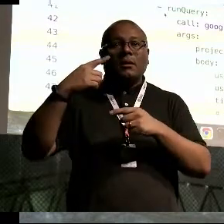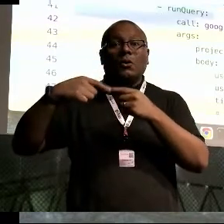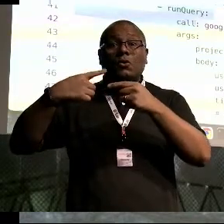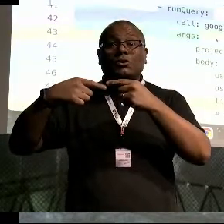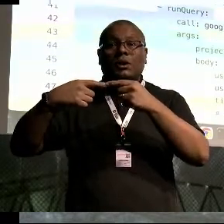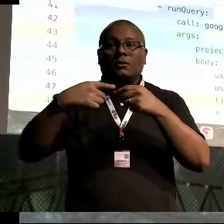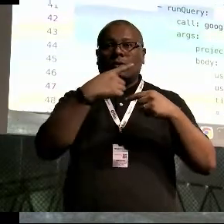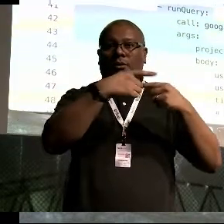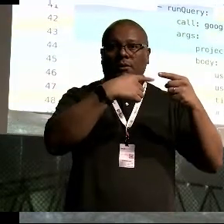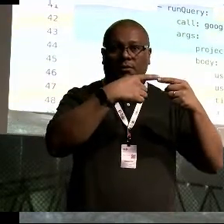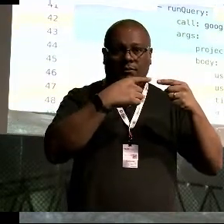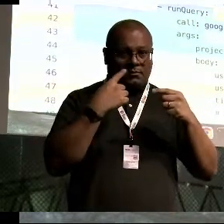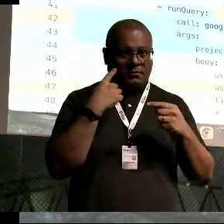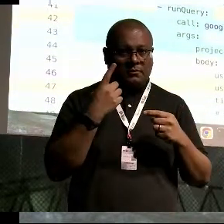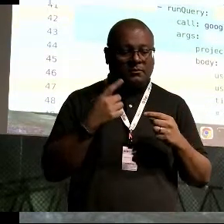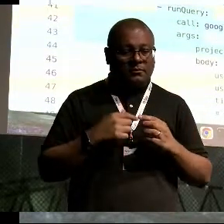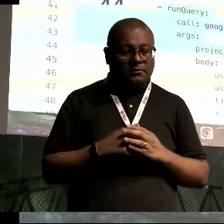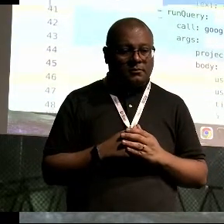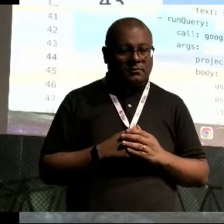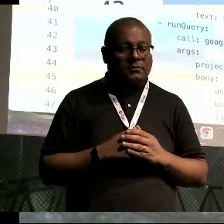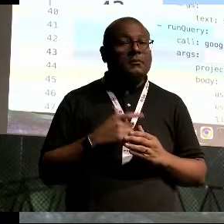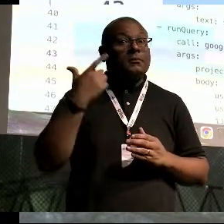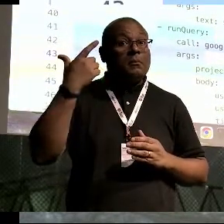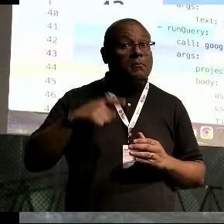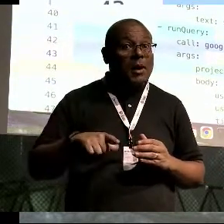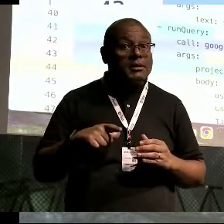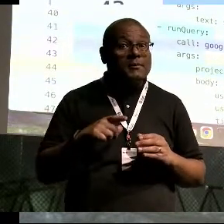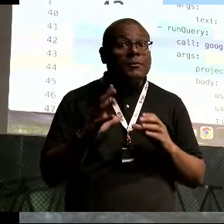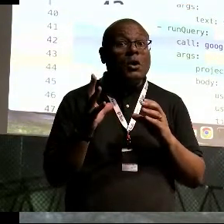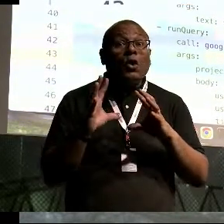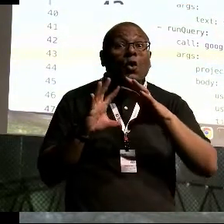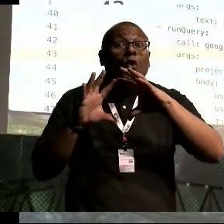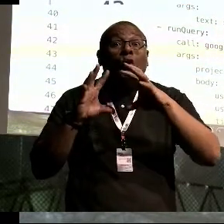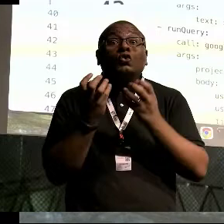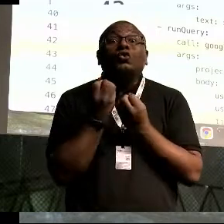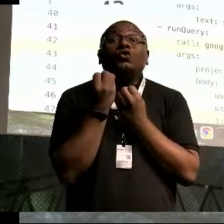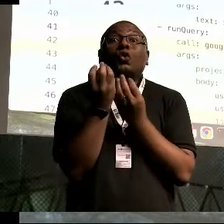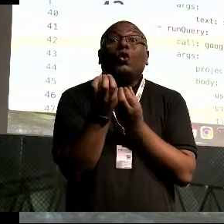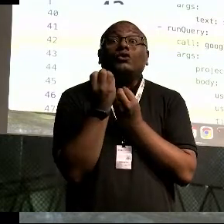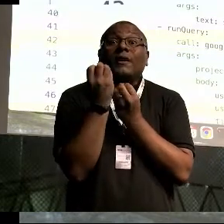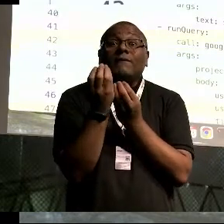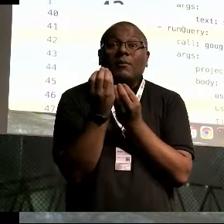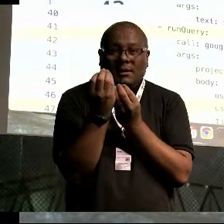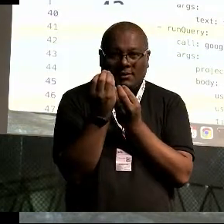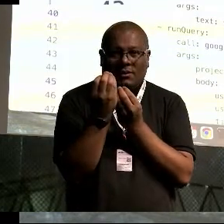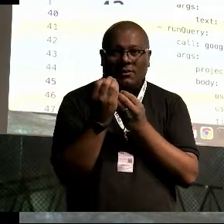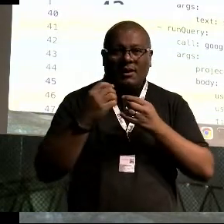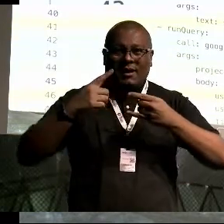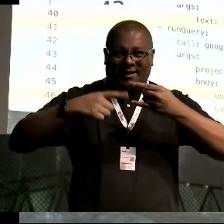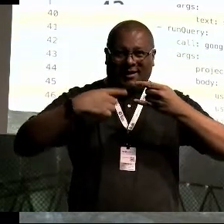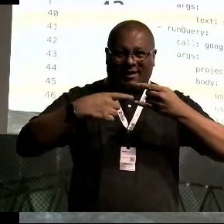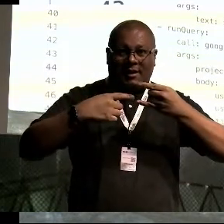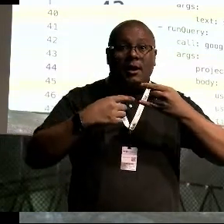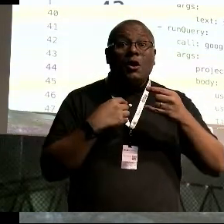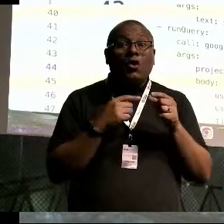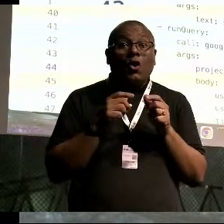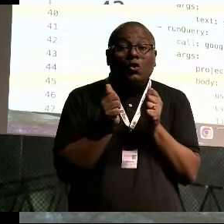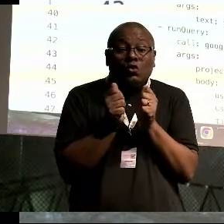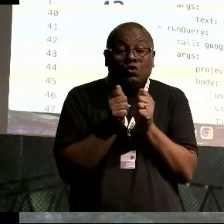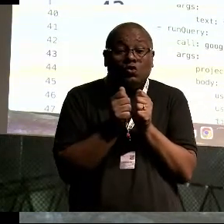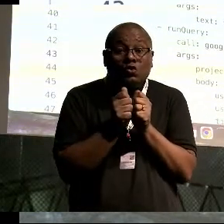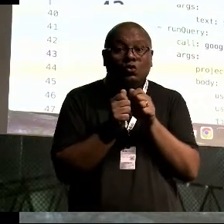query for this table, basically. And then we put this whole thing in parallel keyword. When you do